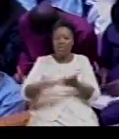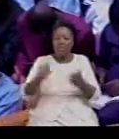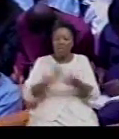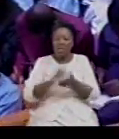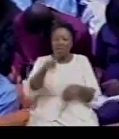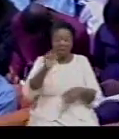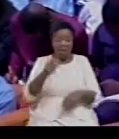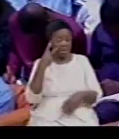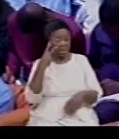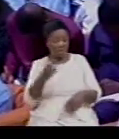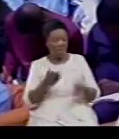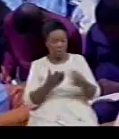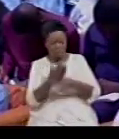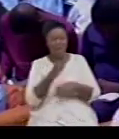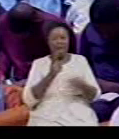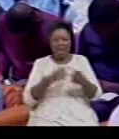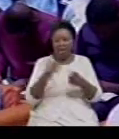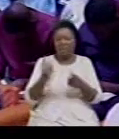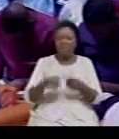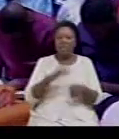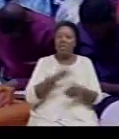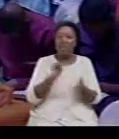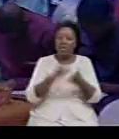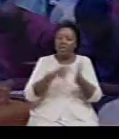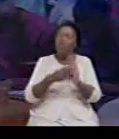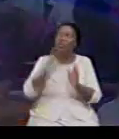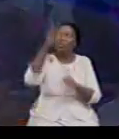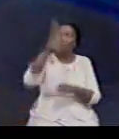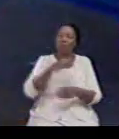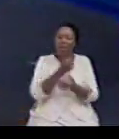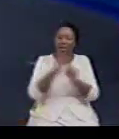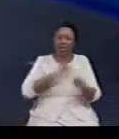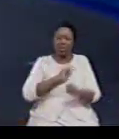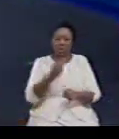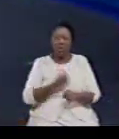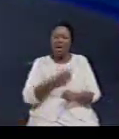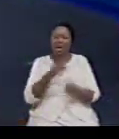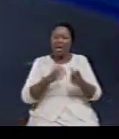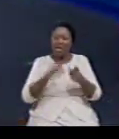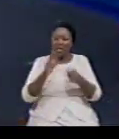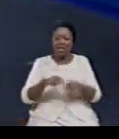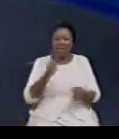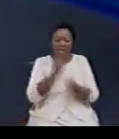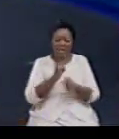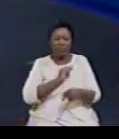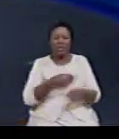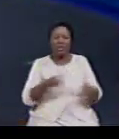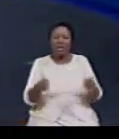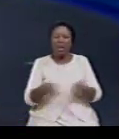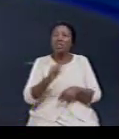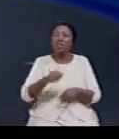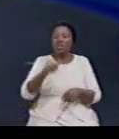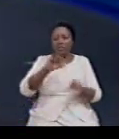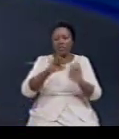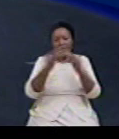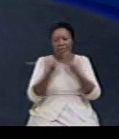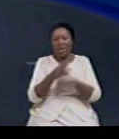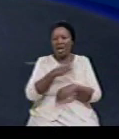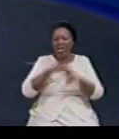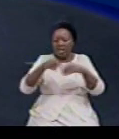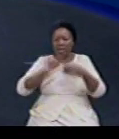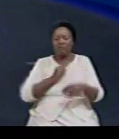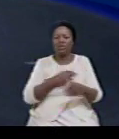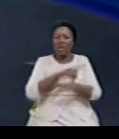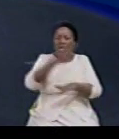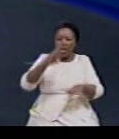everyone. He saves us, he brings us into his family, and he gives us the nature of